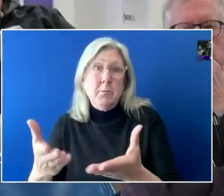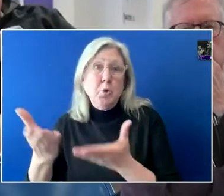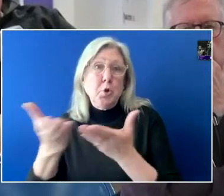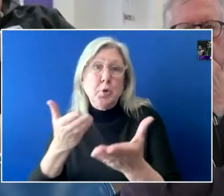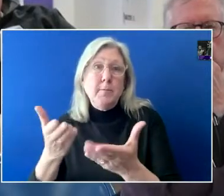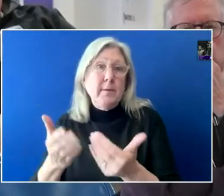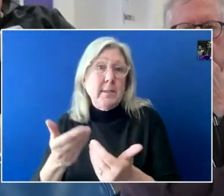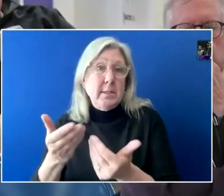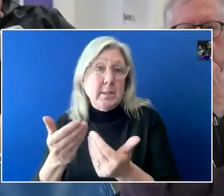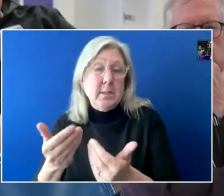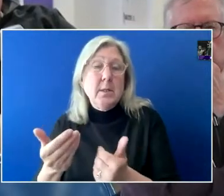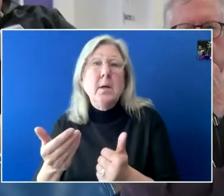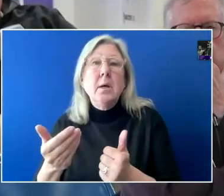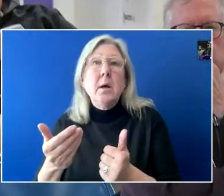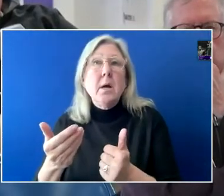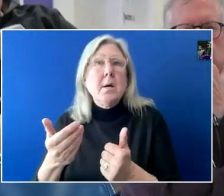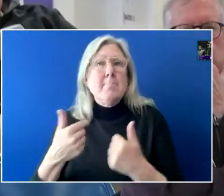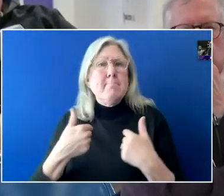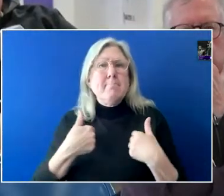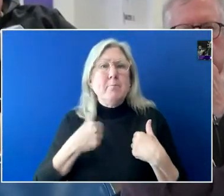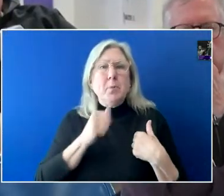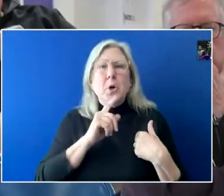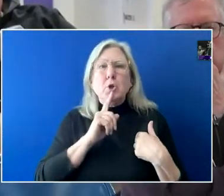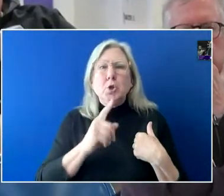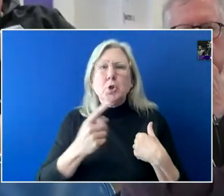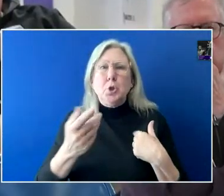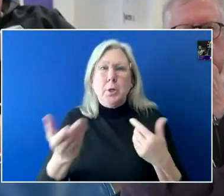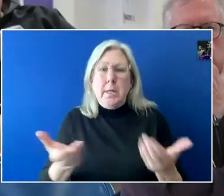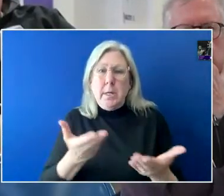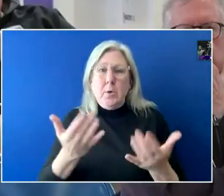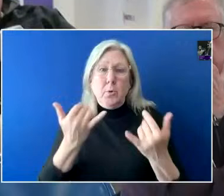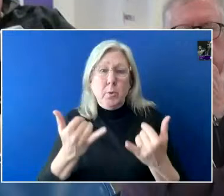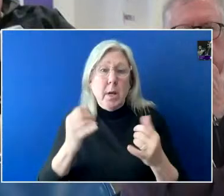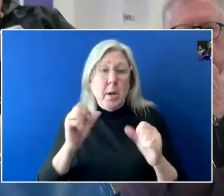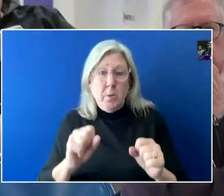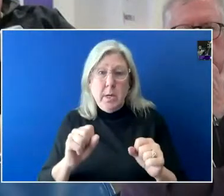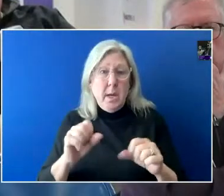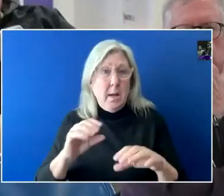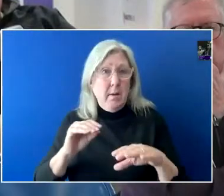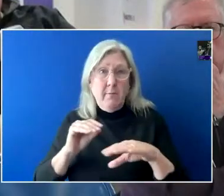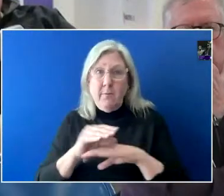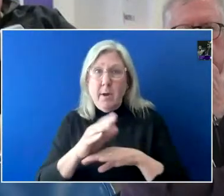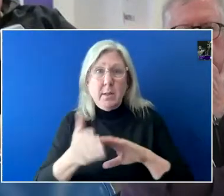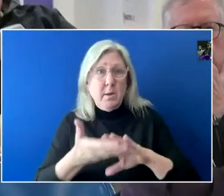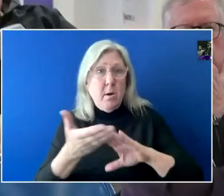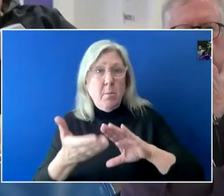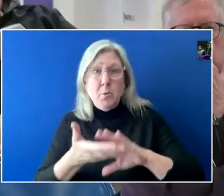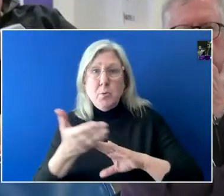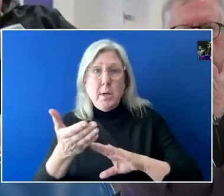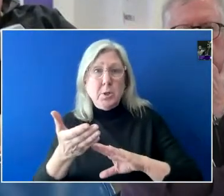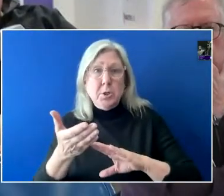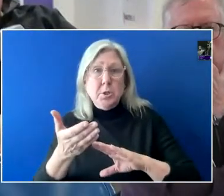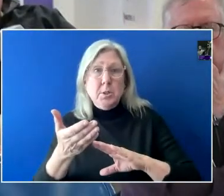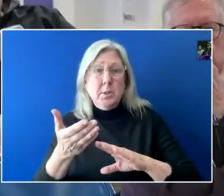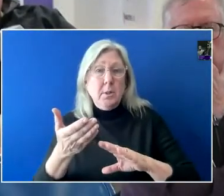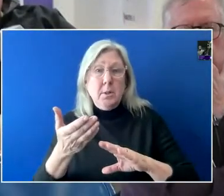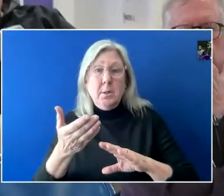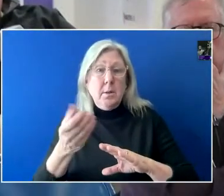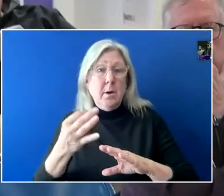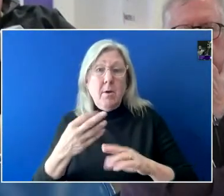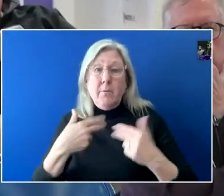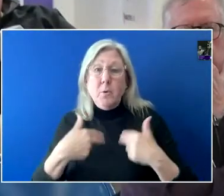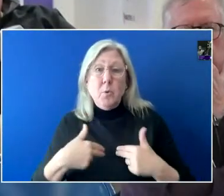but I'm not sure we can do anything here today to affect the operation of a Human Services